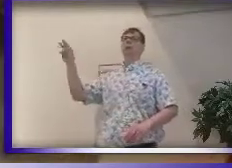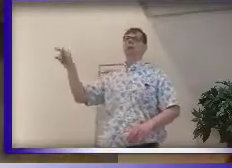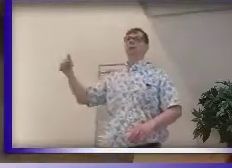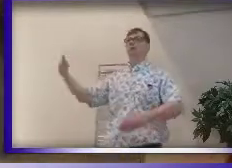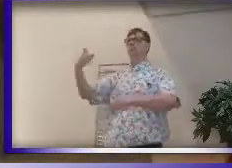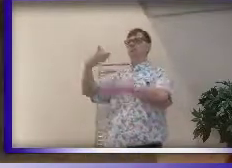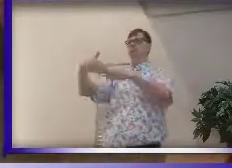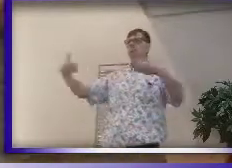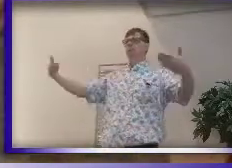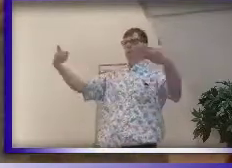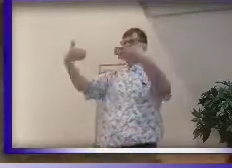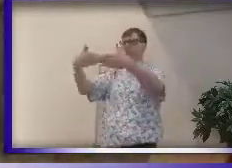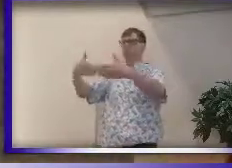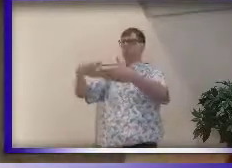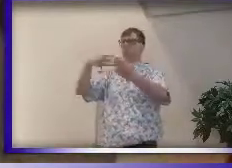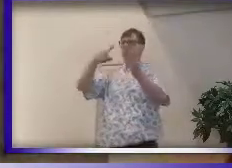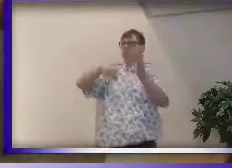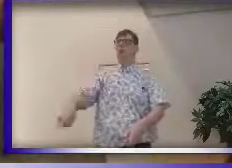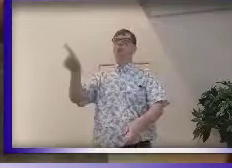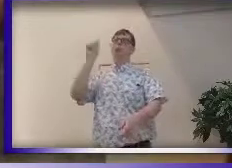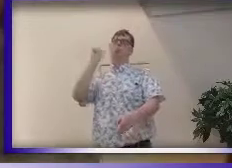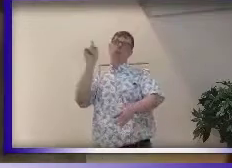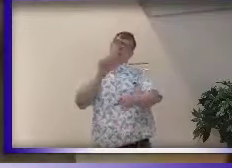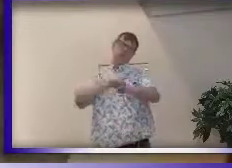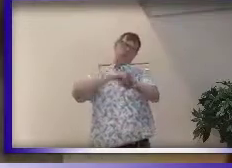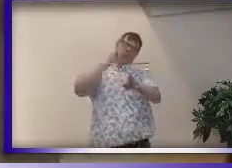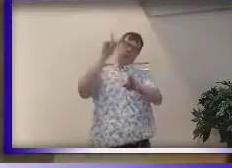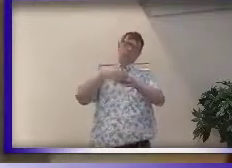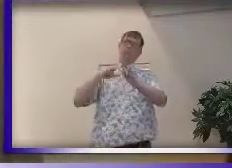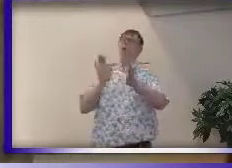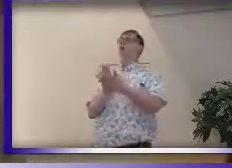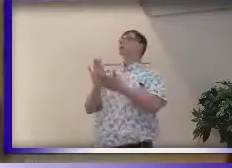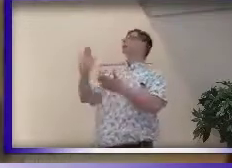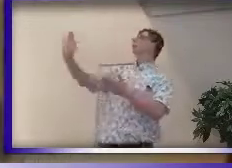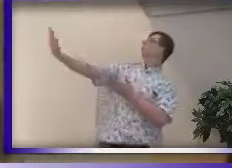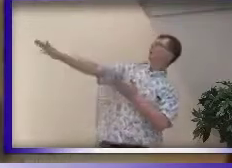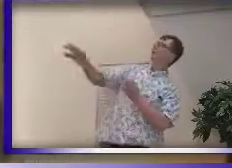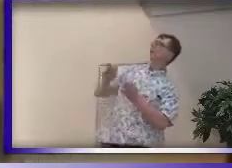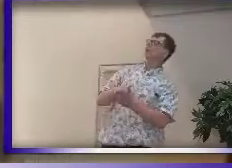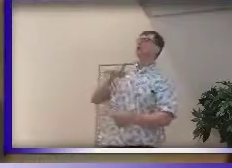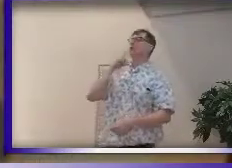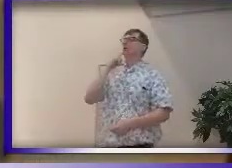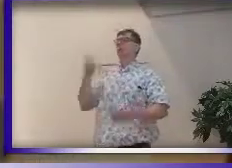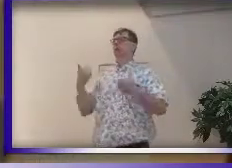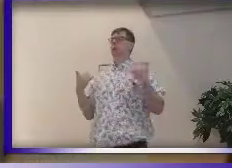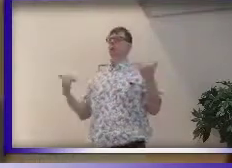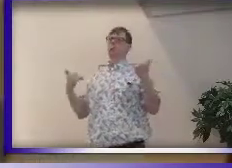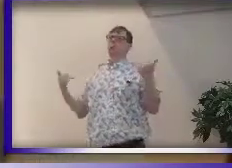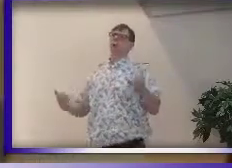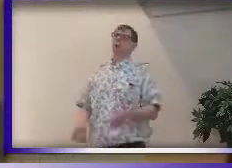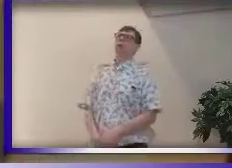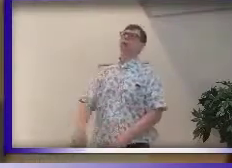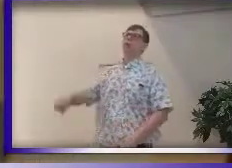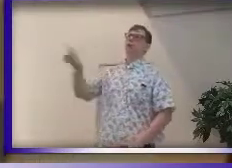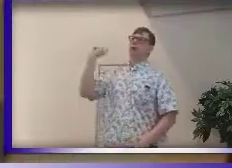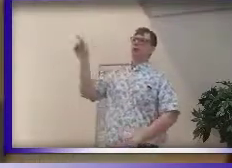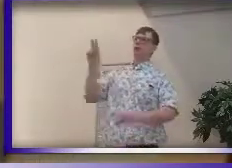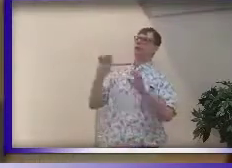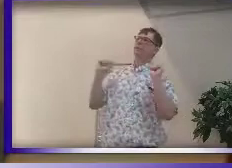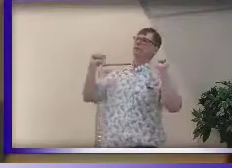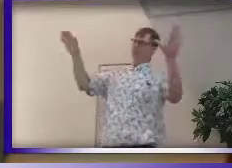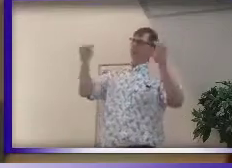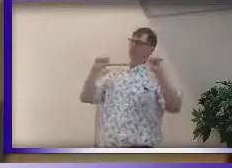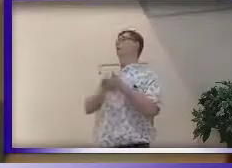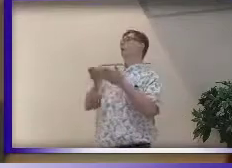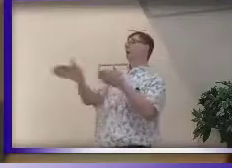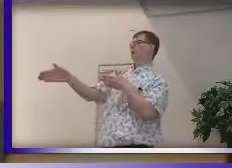hour and 15 minutes each way. But in large swaths of this country and every other country, there